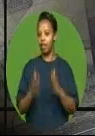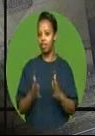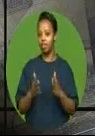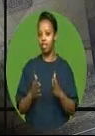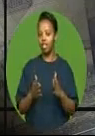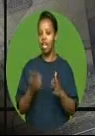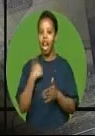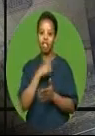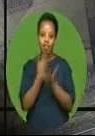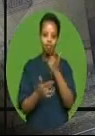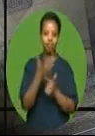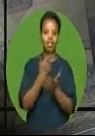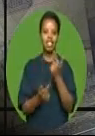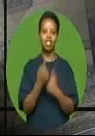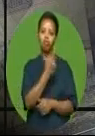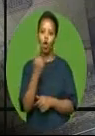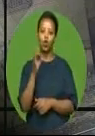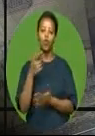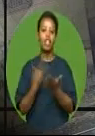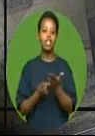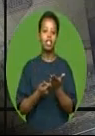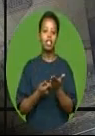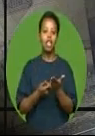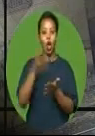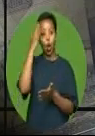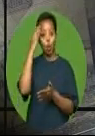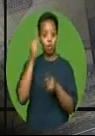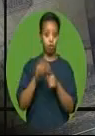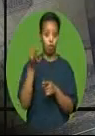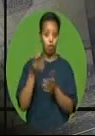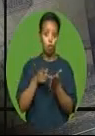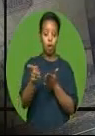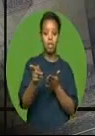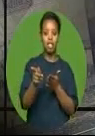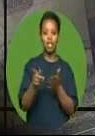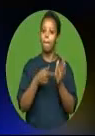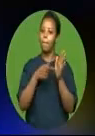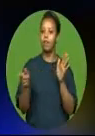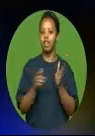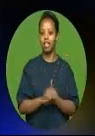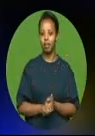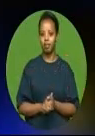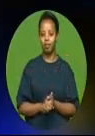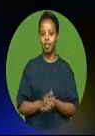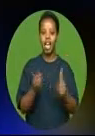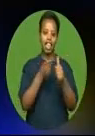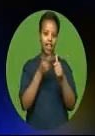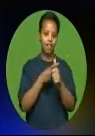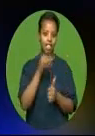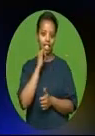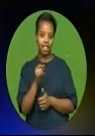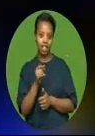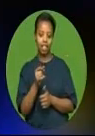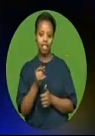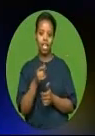Students, let us discuss each of these common terms of payments briefly. The first is